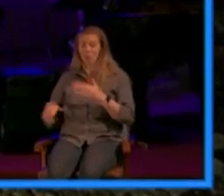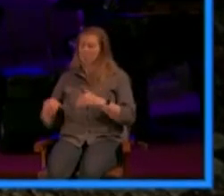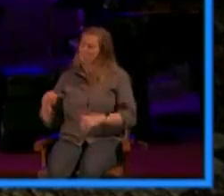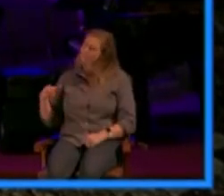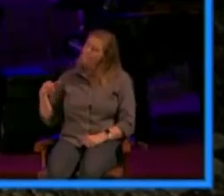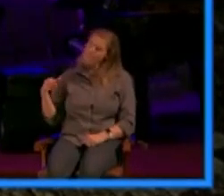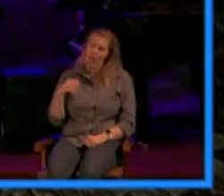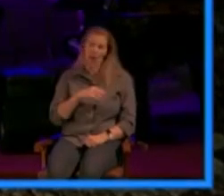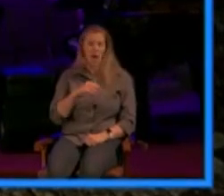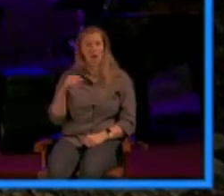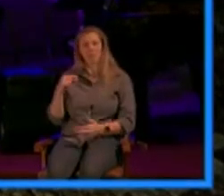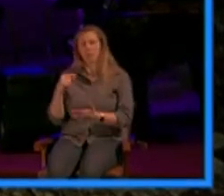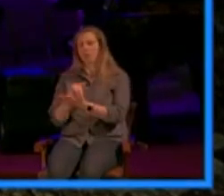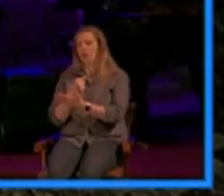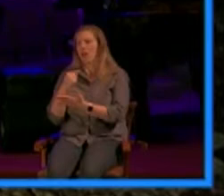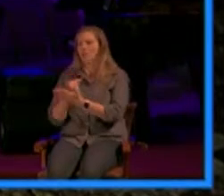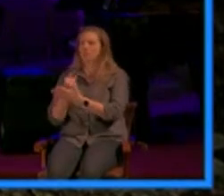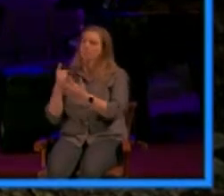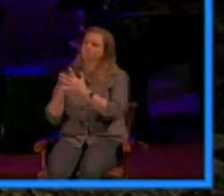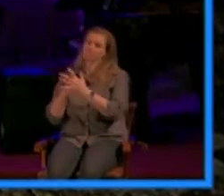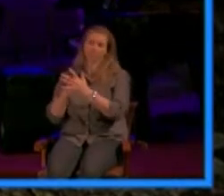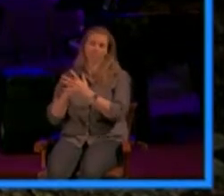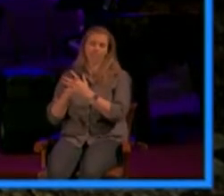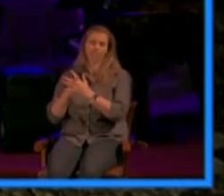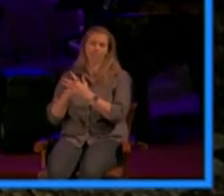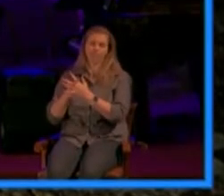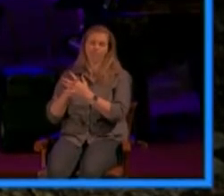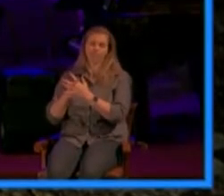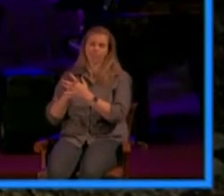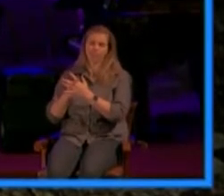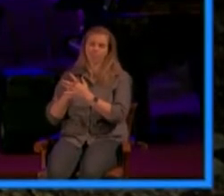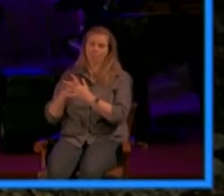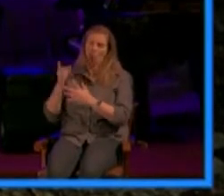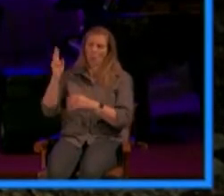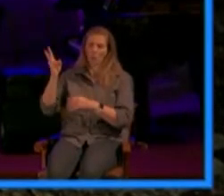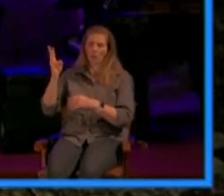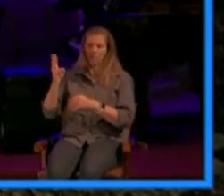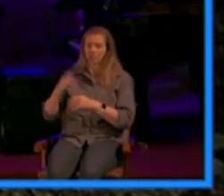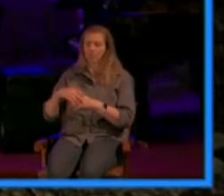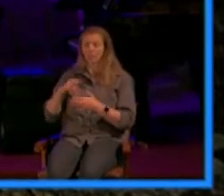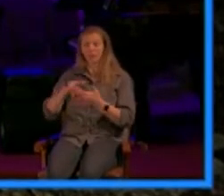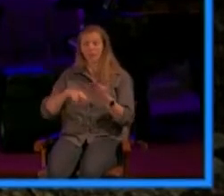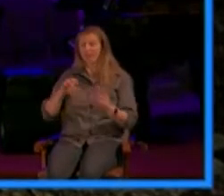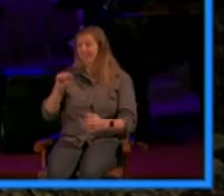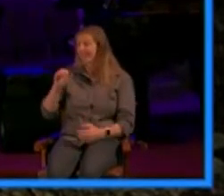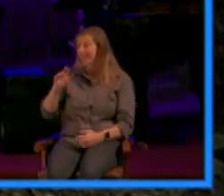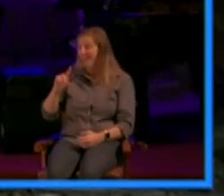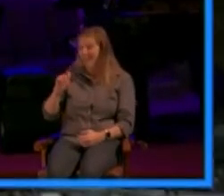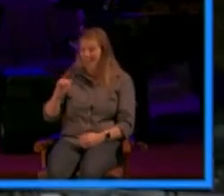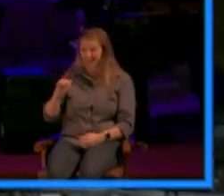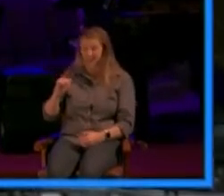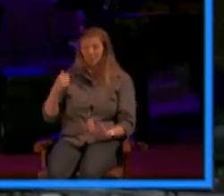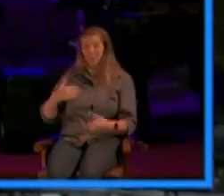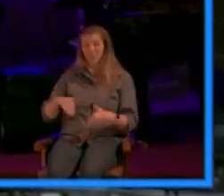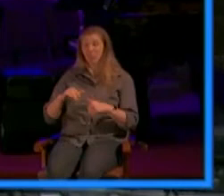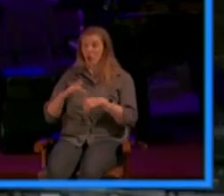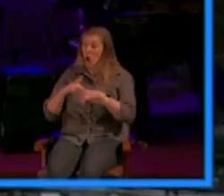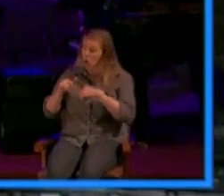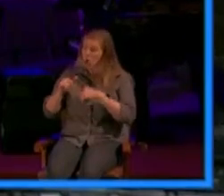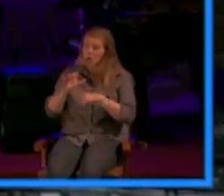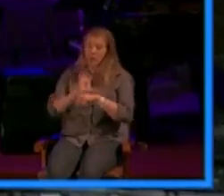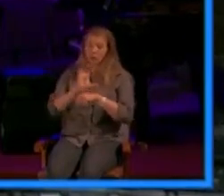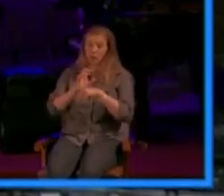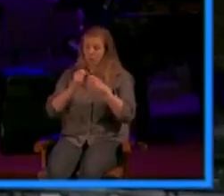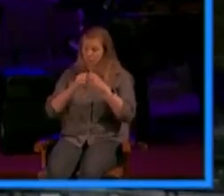witness. Just read the book of Acts. The book of Acts is nothing more than a chronicle of the early church, and suffering